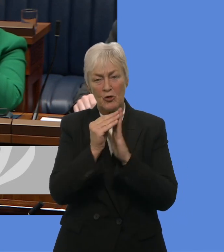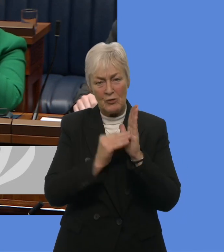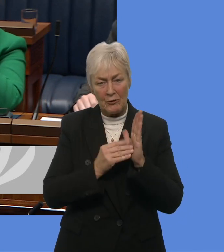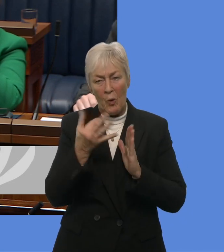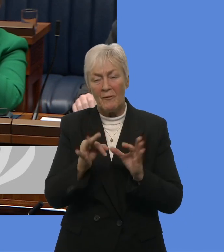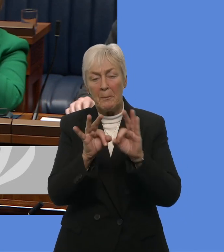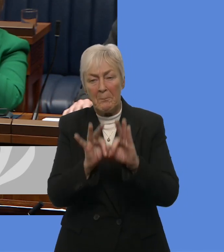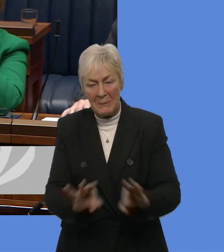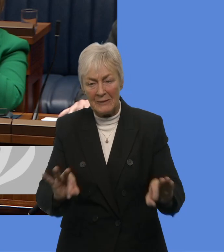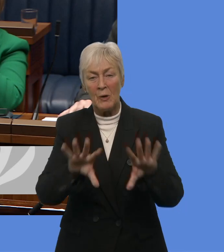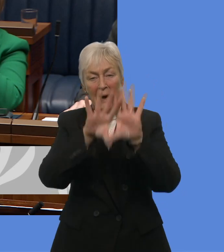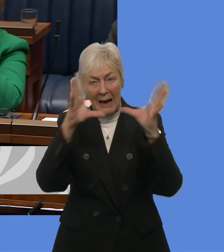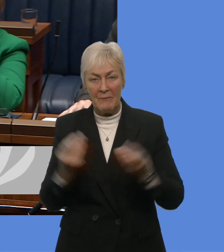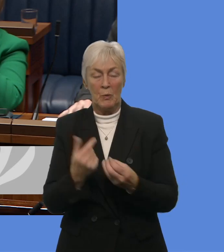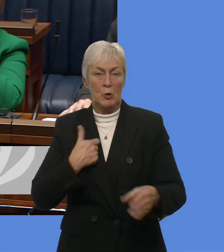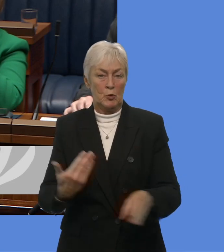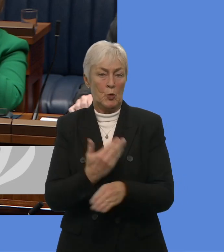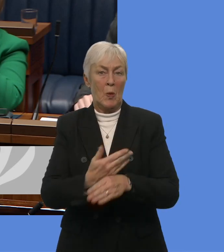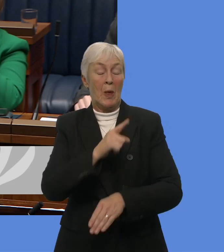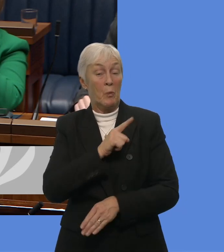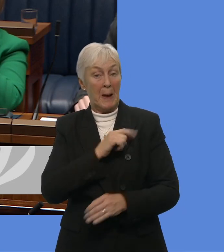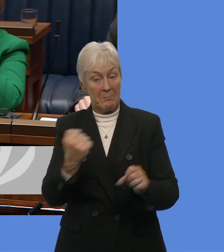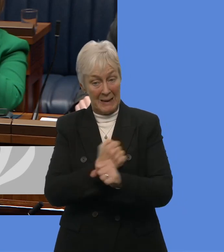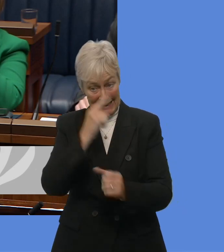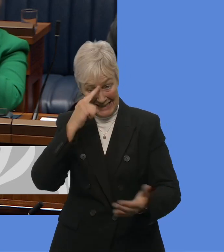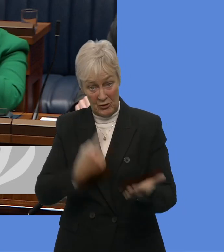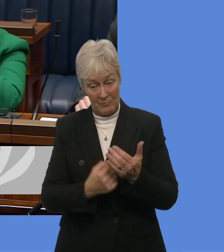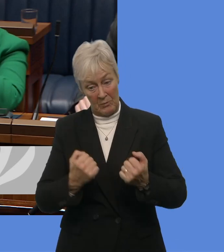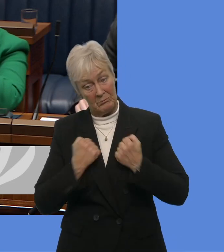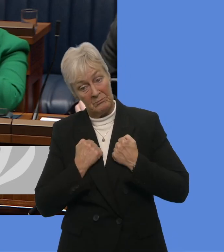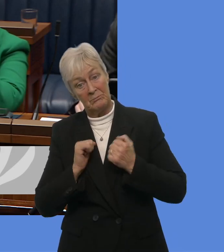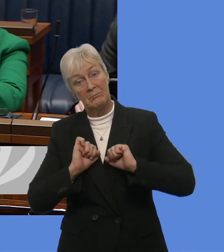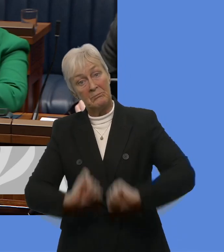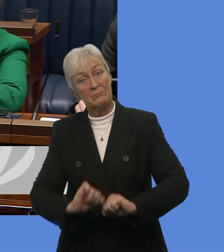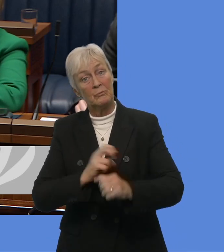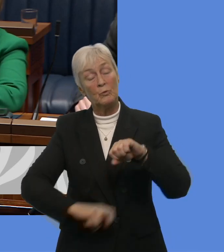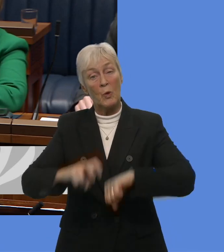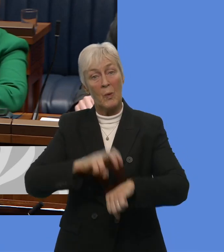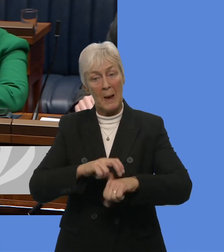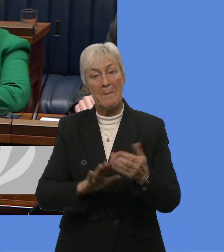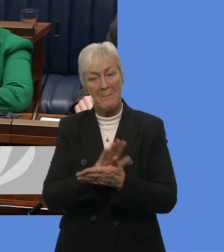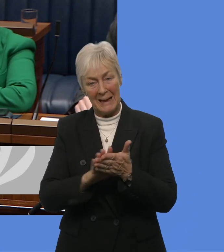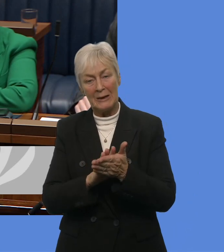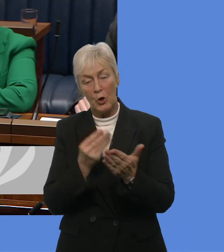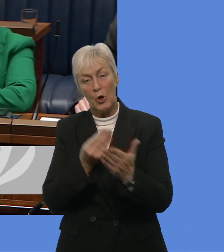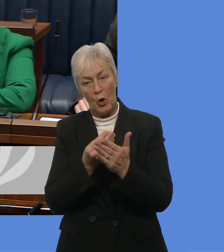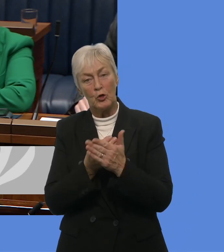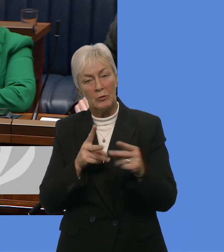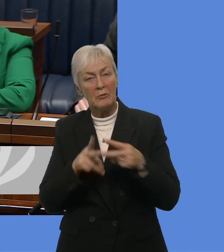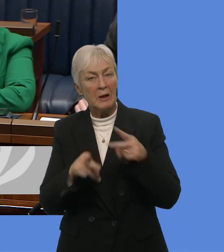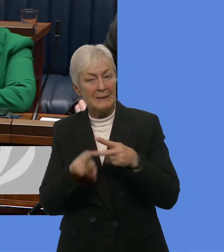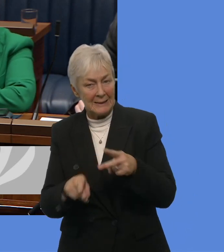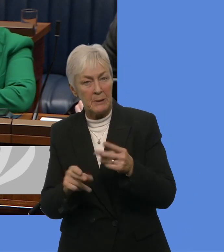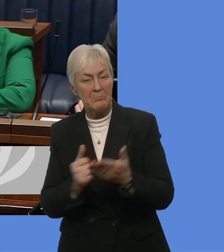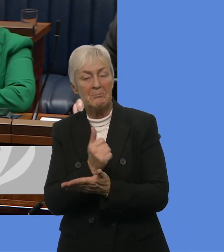to everything that we do, and that is why we made the decision that for Northern Ireland that would be a cross-cutting underlying mission to